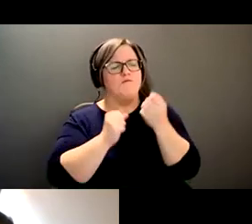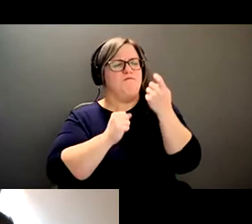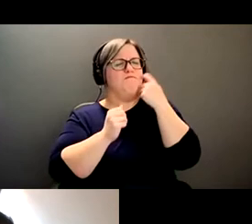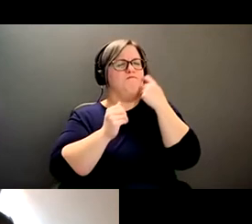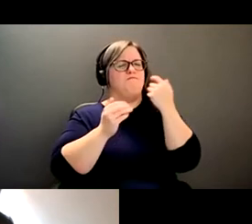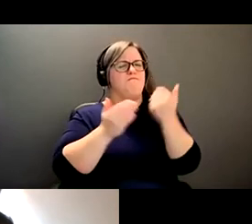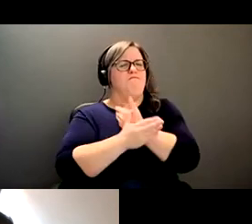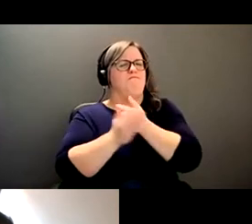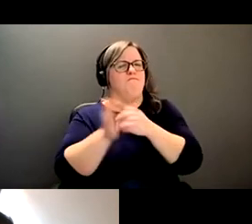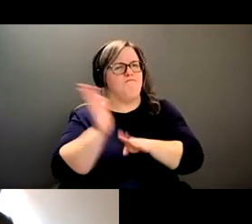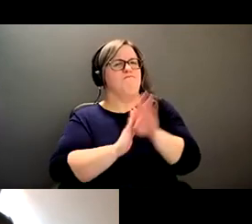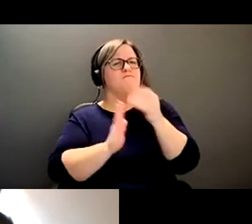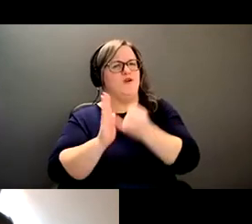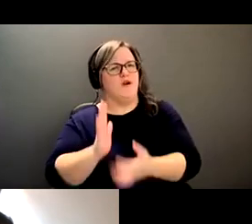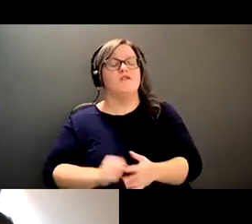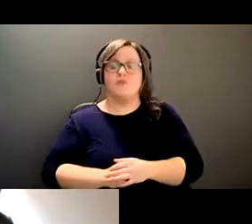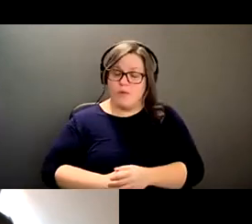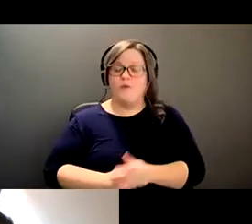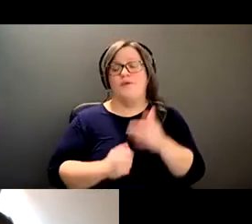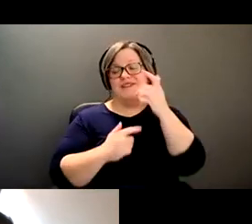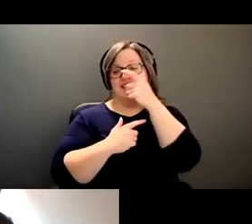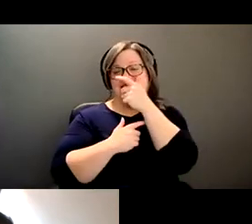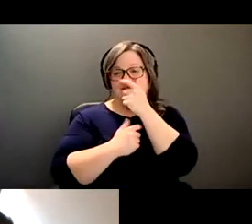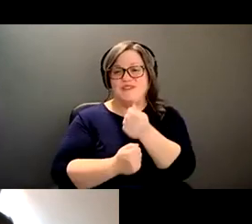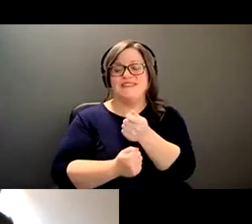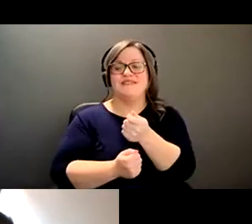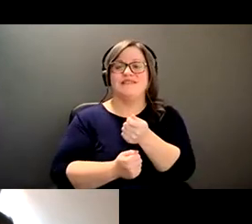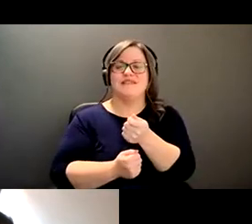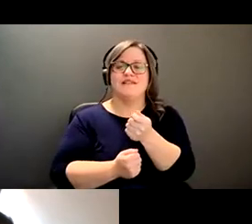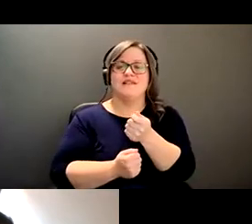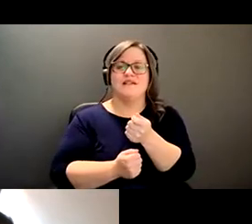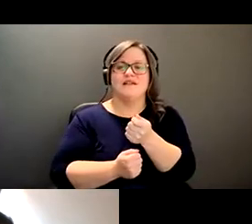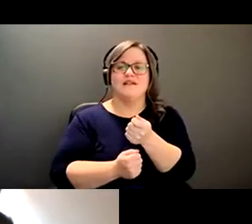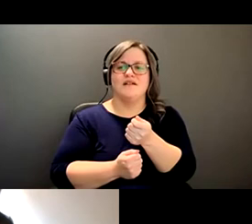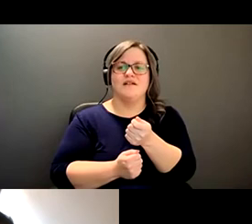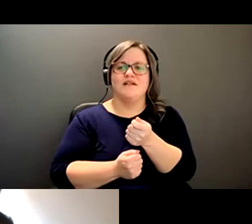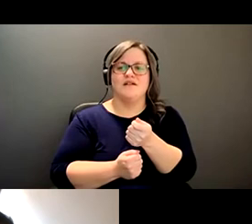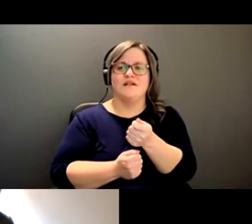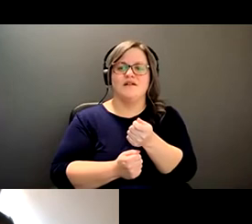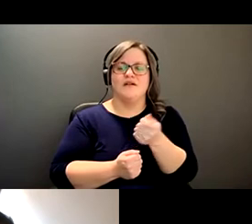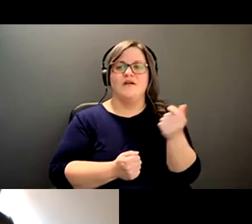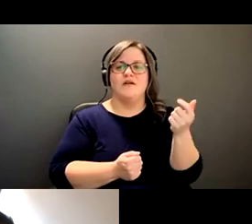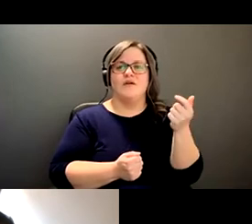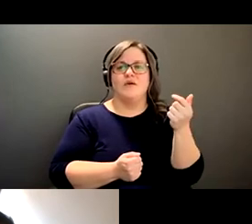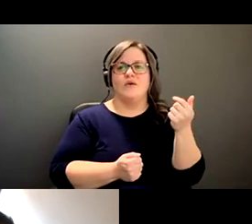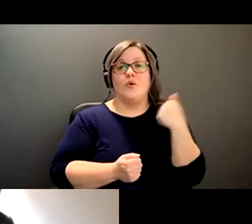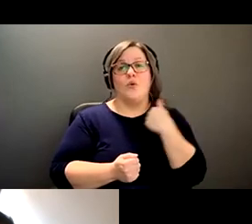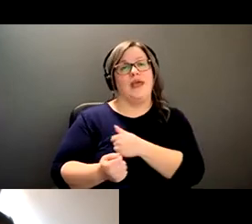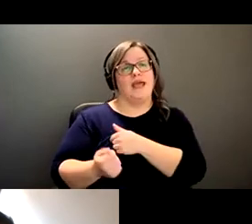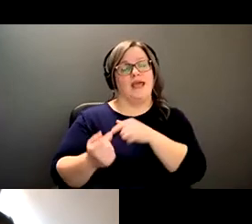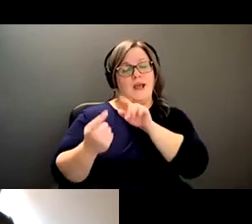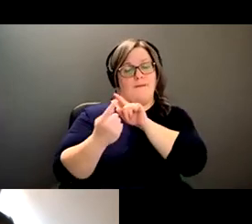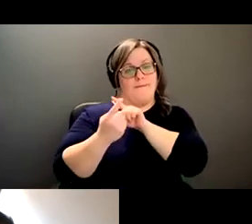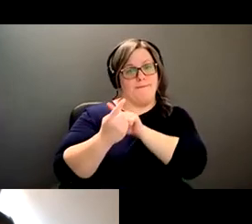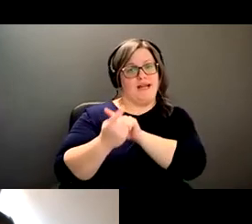it is still this interesting dynamic of really, you know, being mentors and offering mentorship